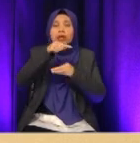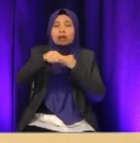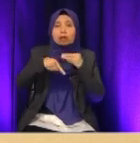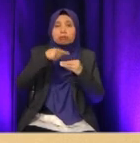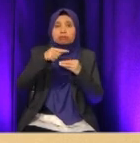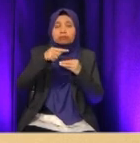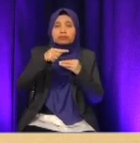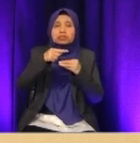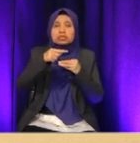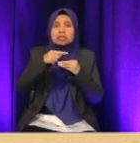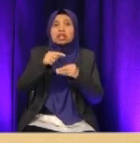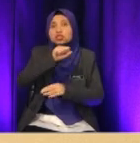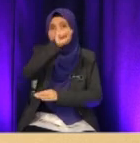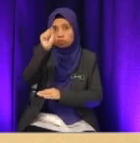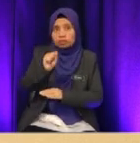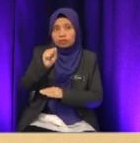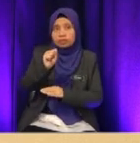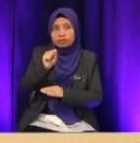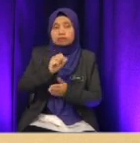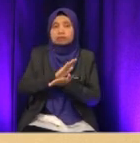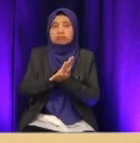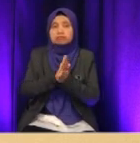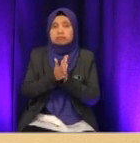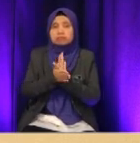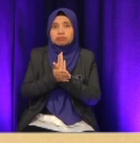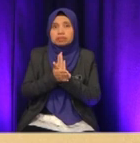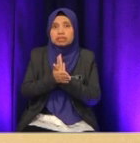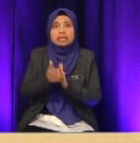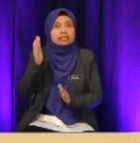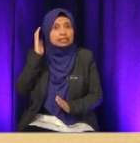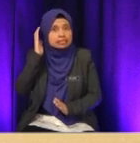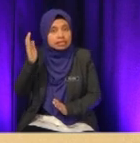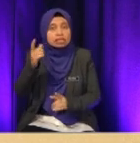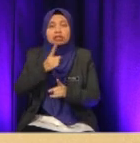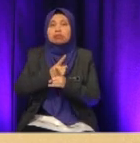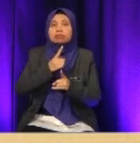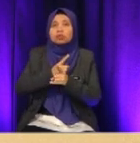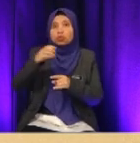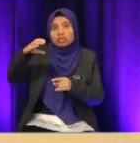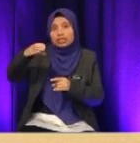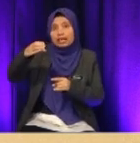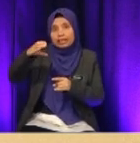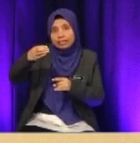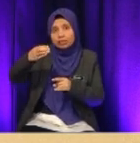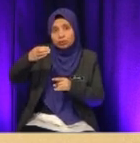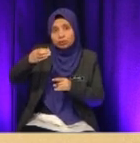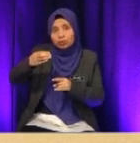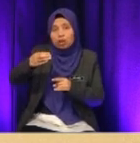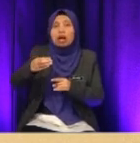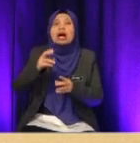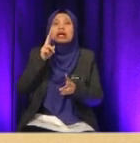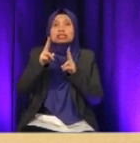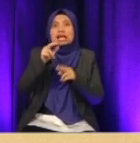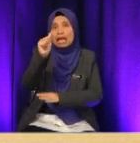read the questions. Okay, so this is a guideline to read the questions. Listen to the radio announcement and choose the best answer from the answer choices A,